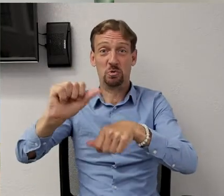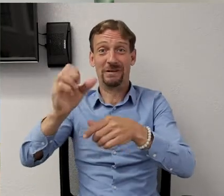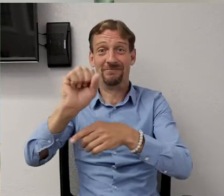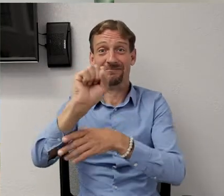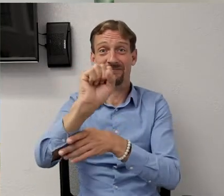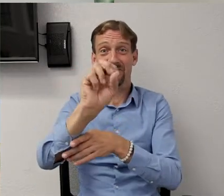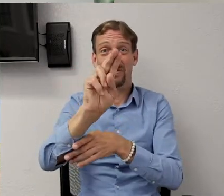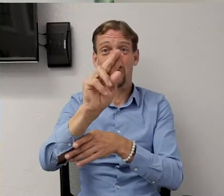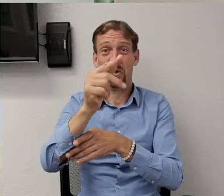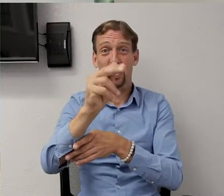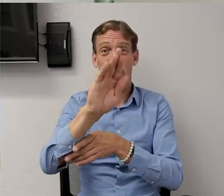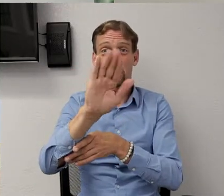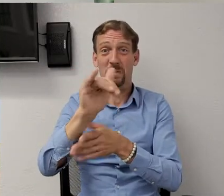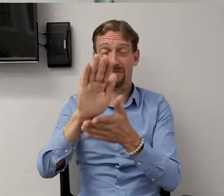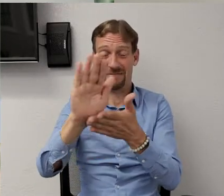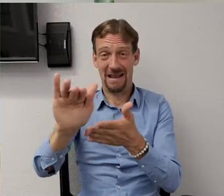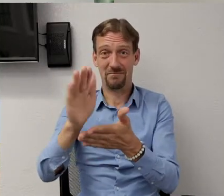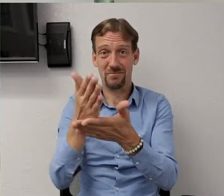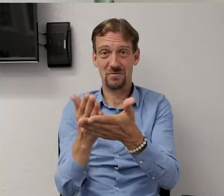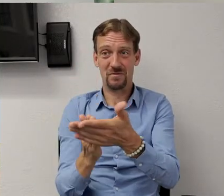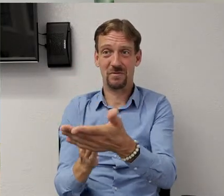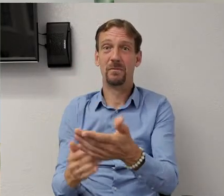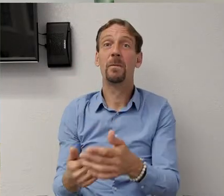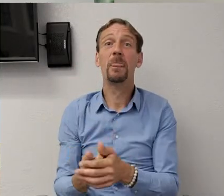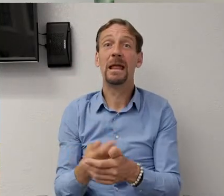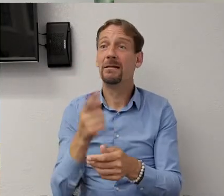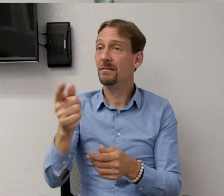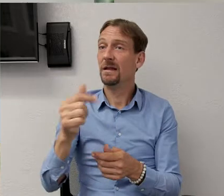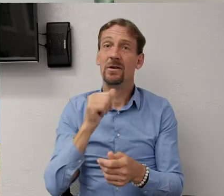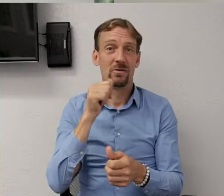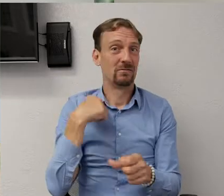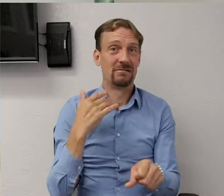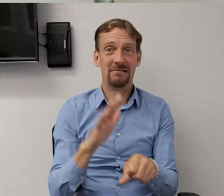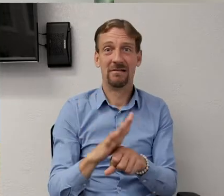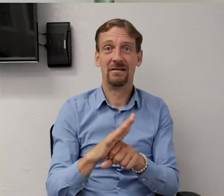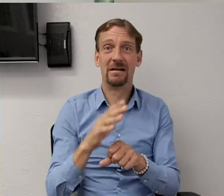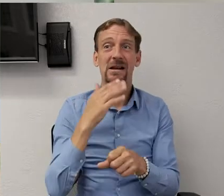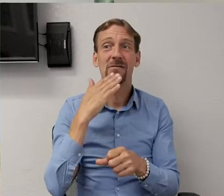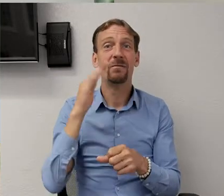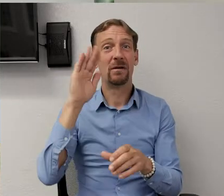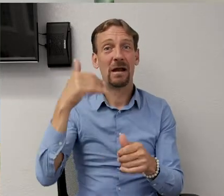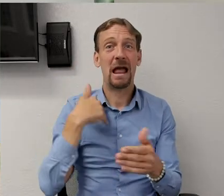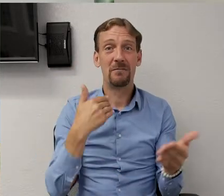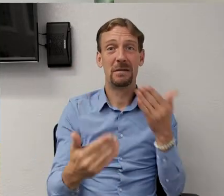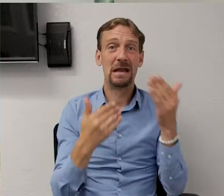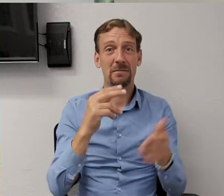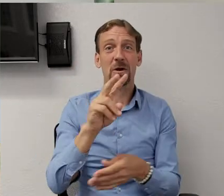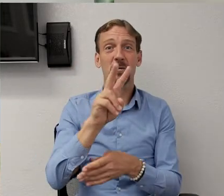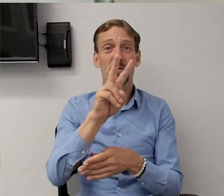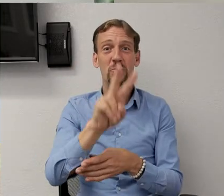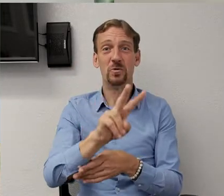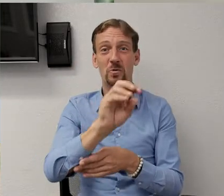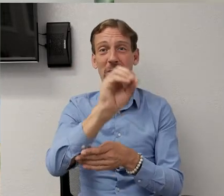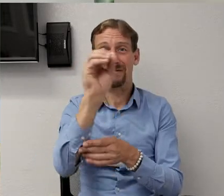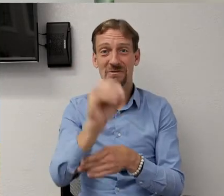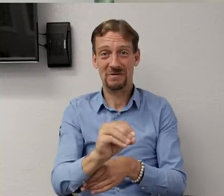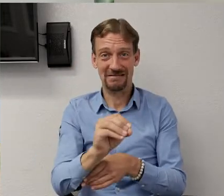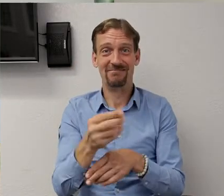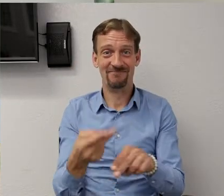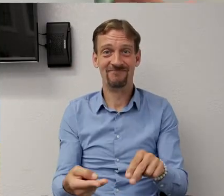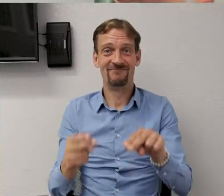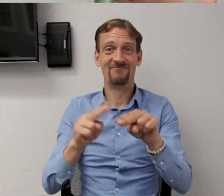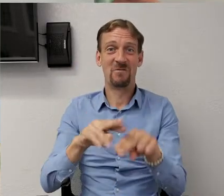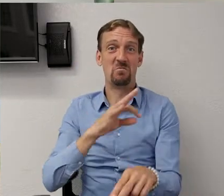And hospitals already operate on very thin margins. You know, in a great year, we'll have a 2%, maybe 2.5% margin.